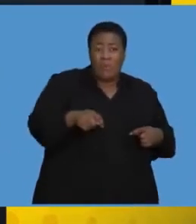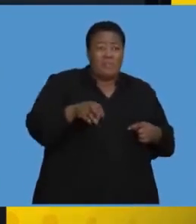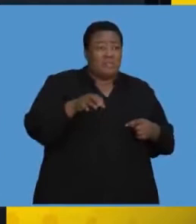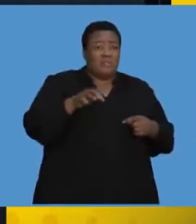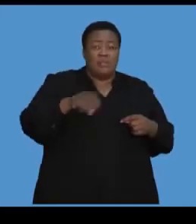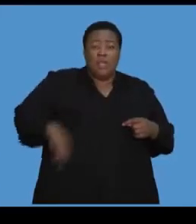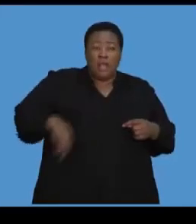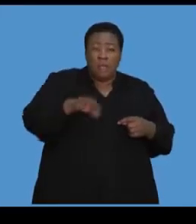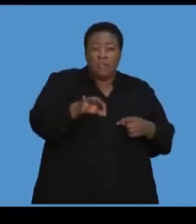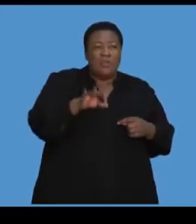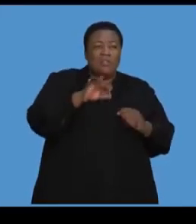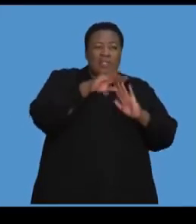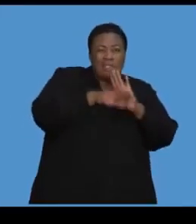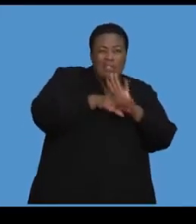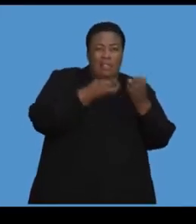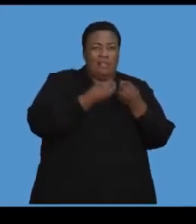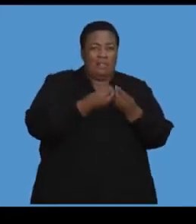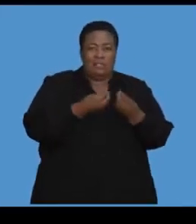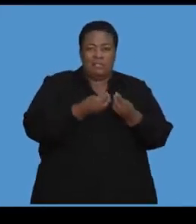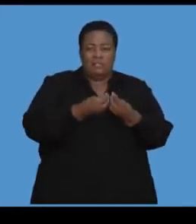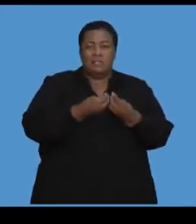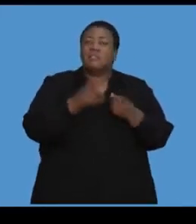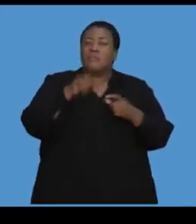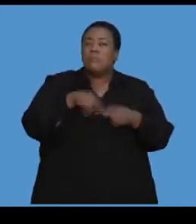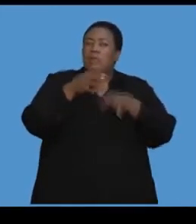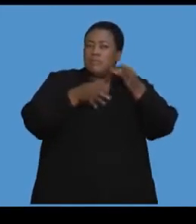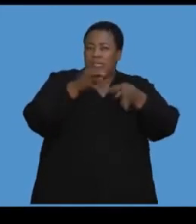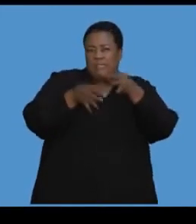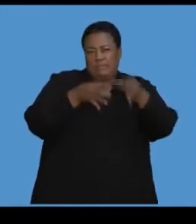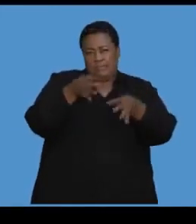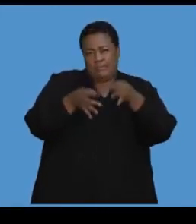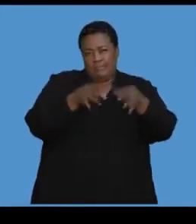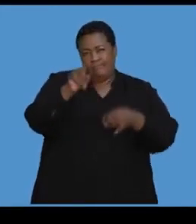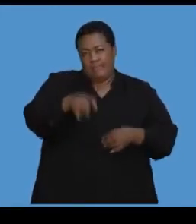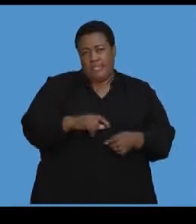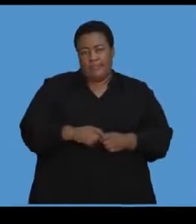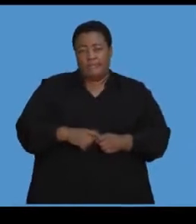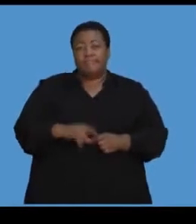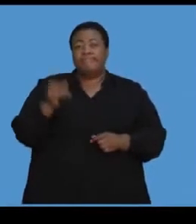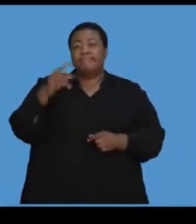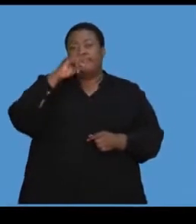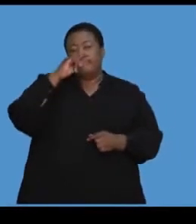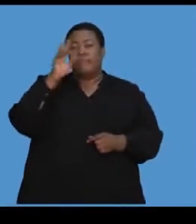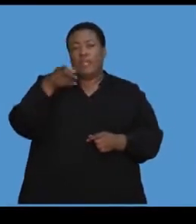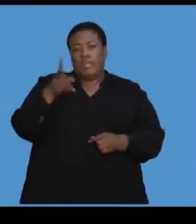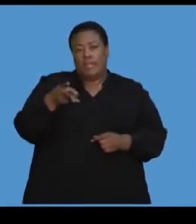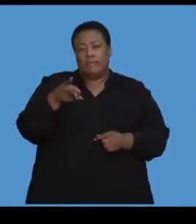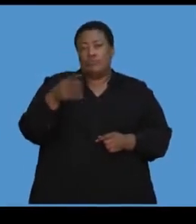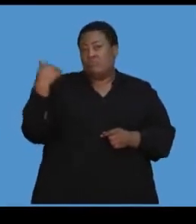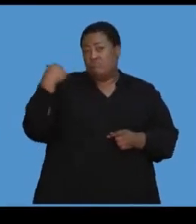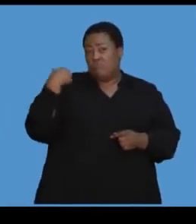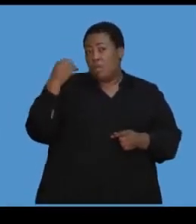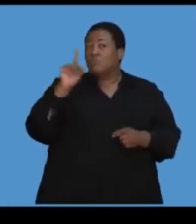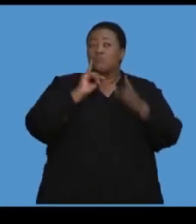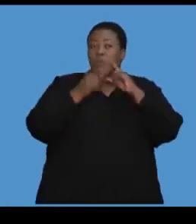to link and you need to be able to link that there. There is the cartoon once again to remind you what we are